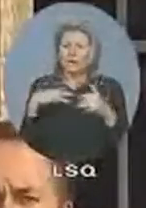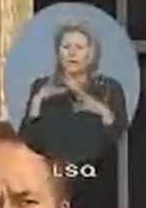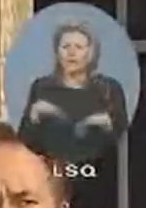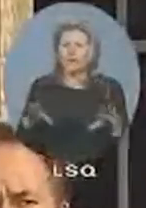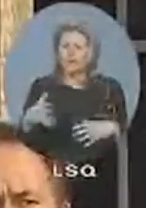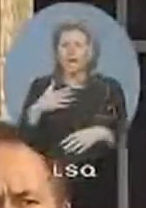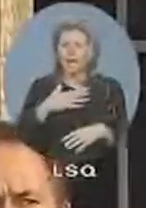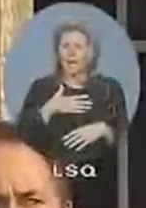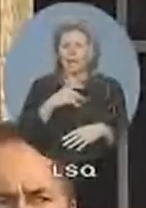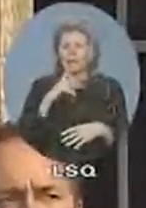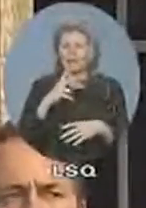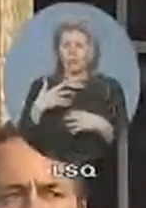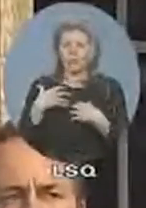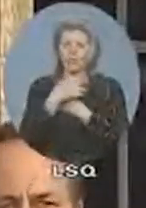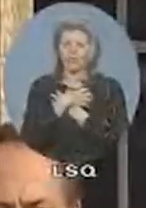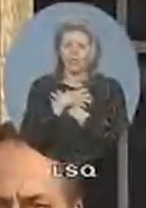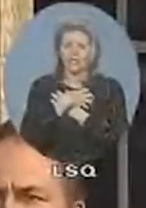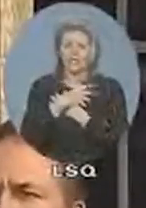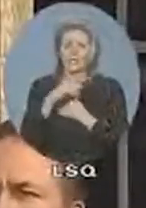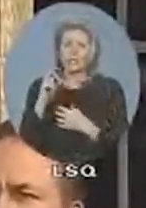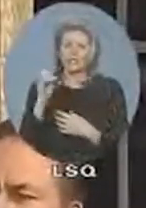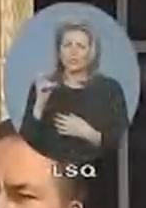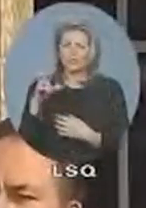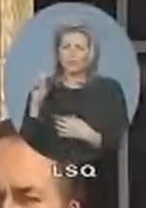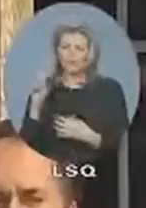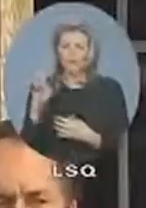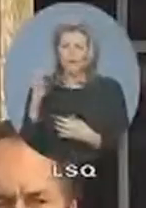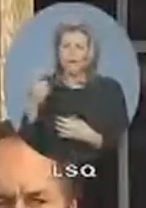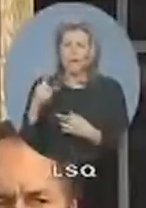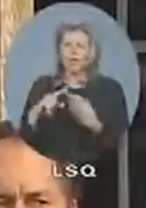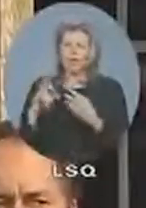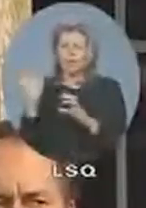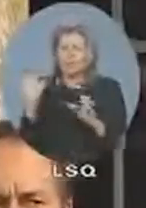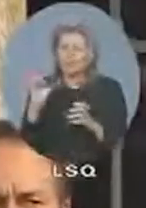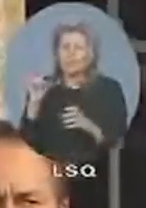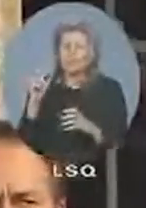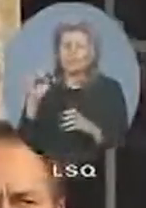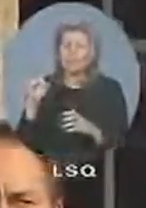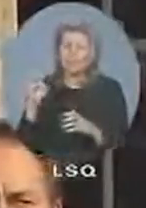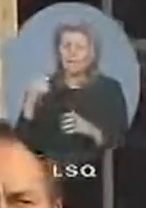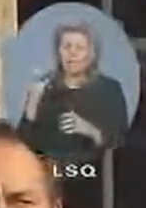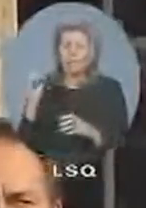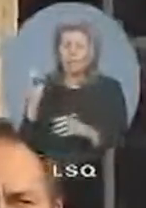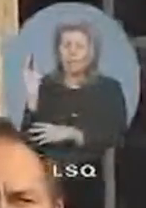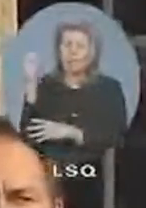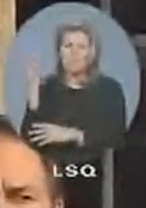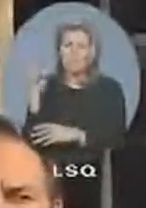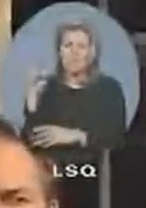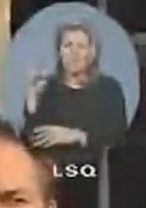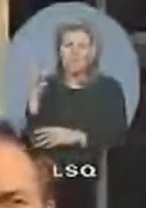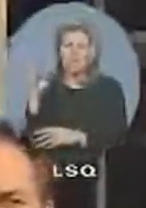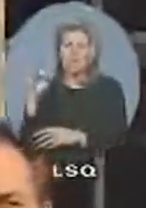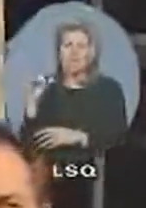Diego, Thomas the Train, Barbie, toy cars and trucks, all found with unacceptable levels of lead. Just